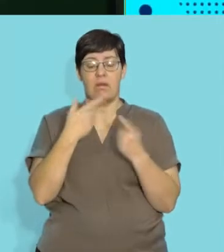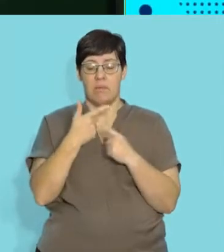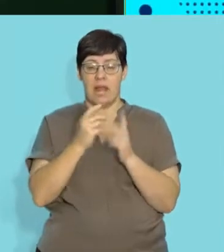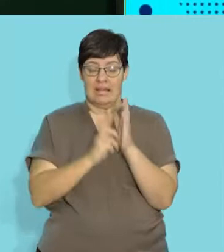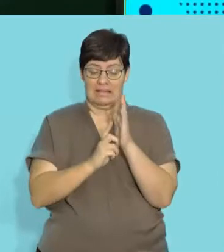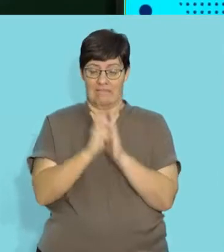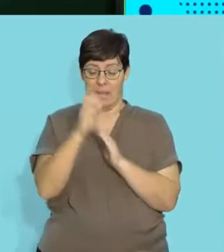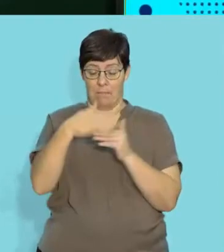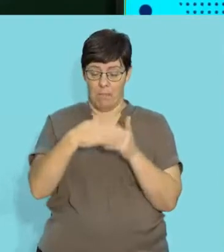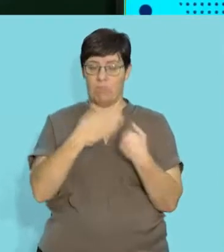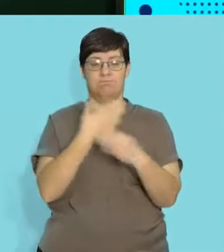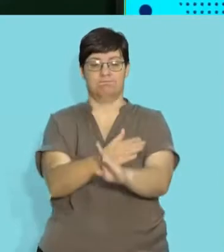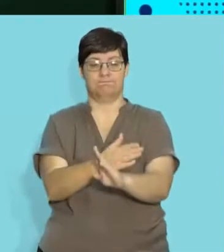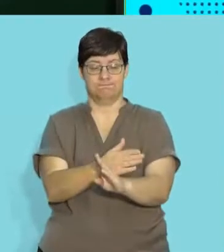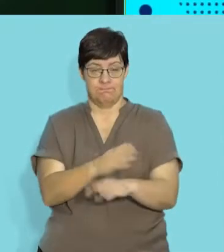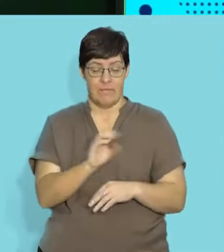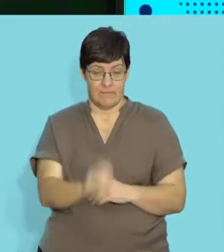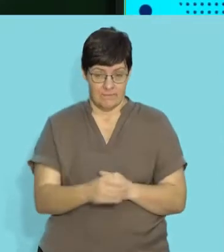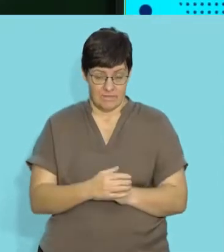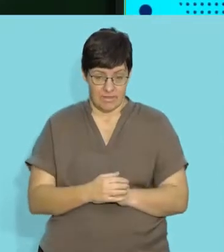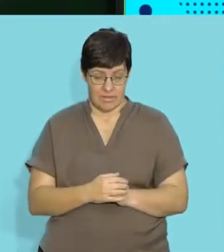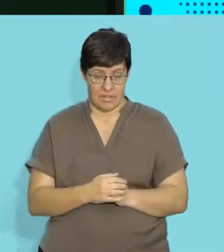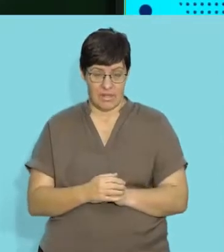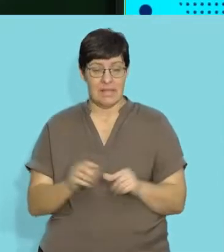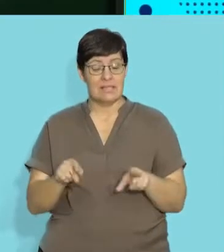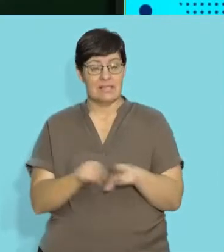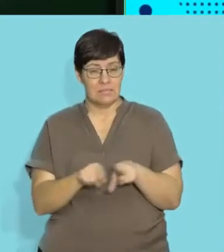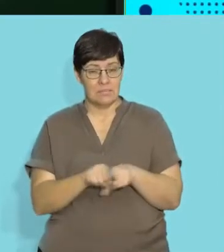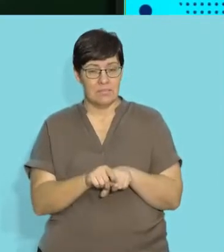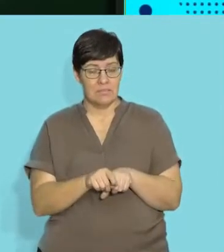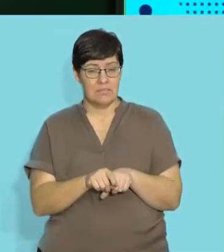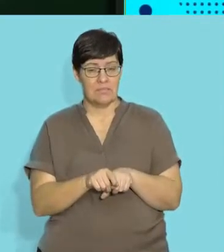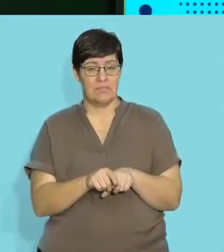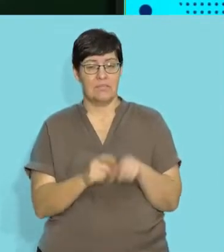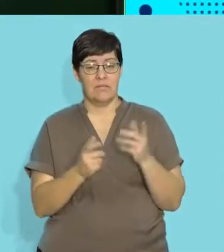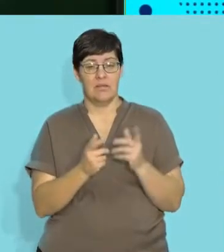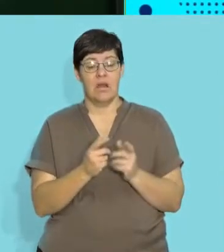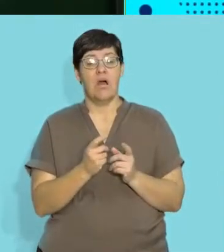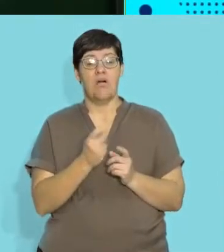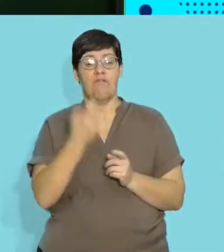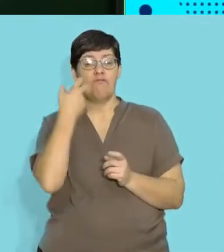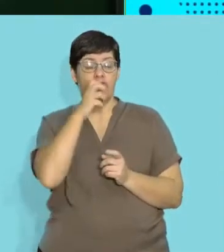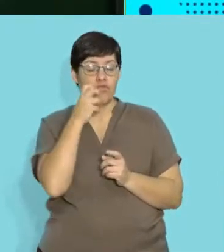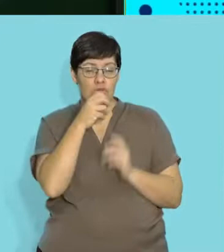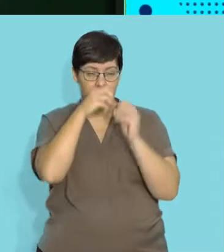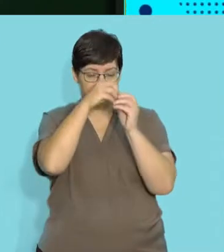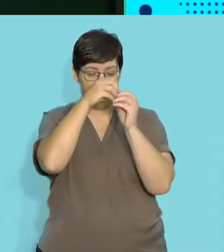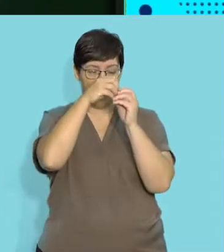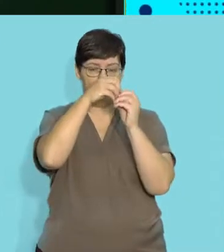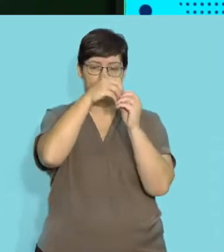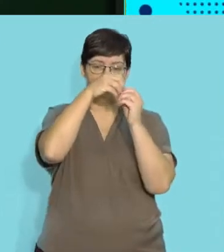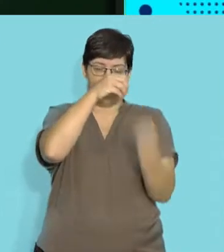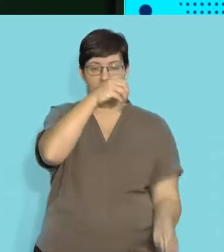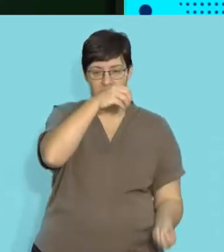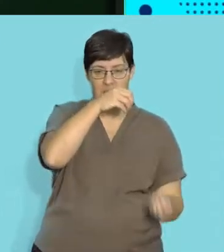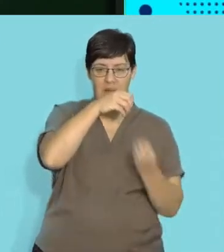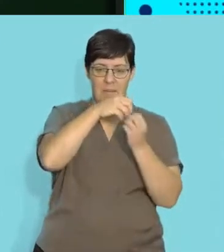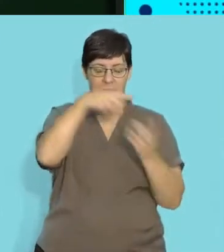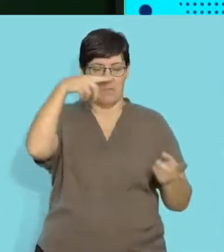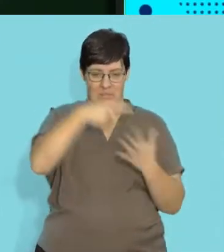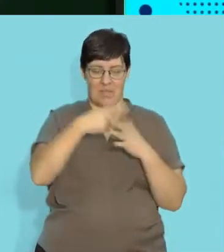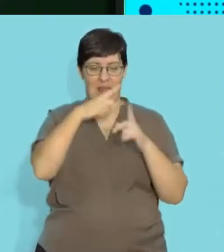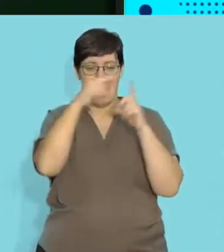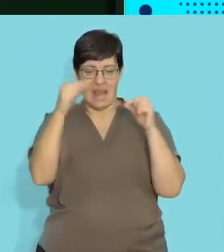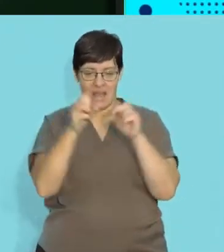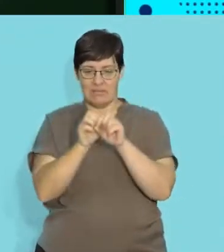actually stopping certain things from developing. It also plays an important role in the maturation and the ripening of fruit and